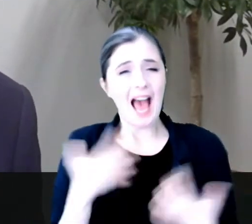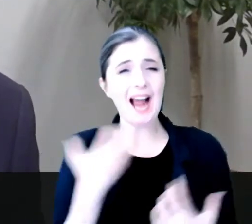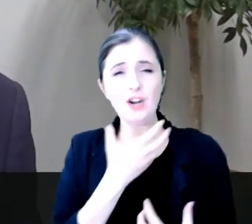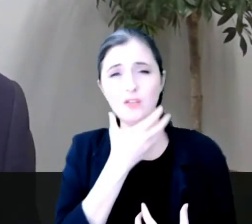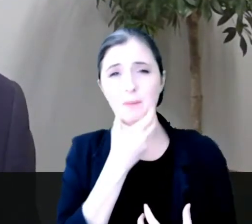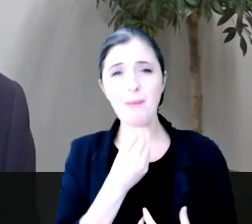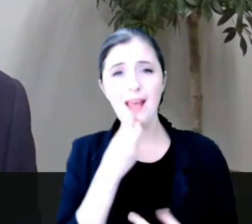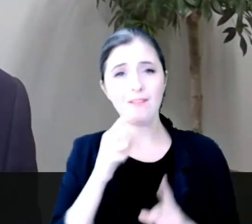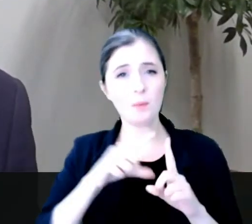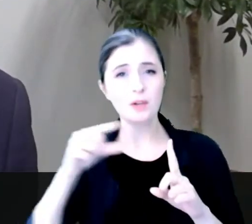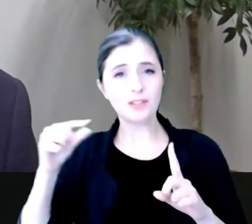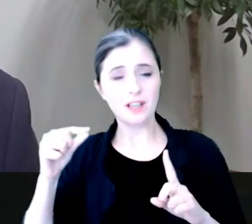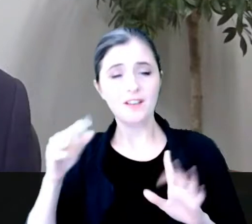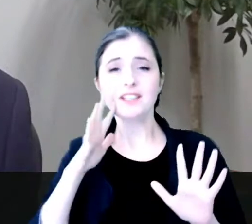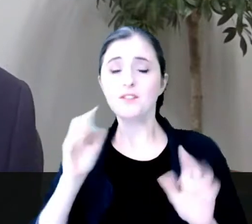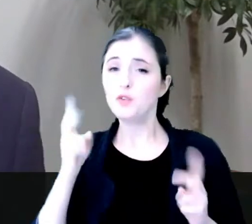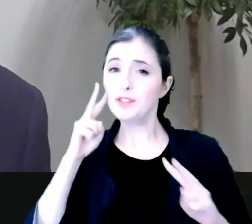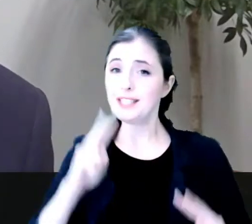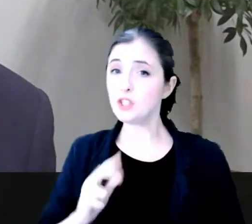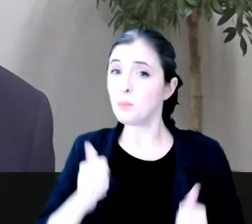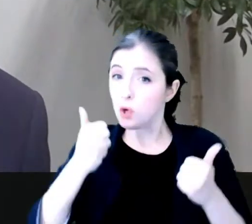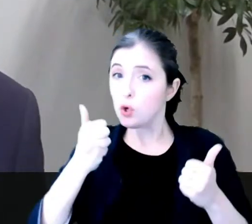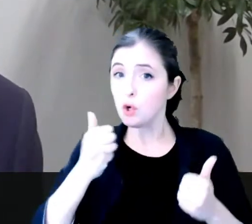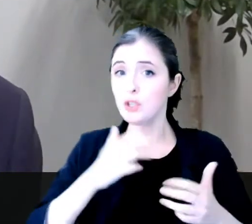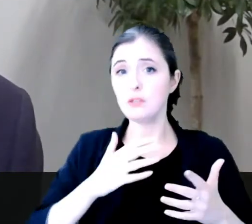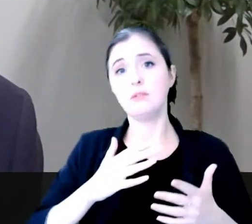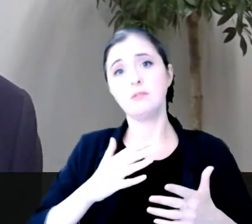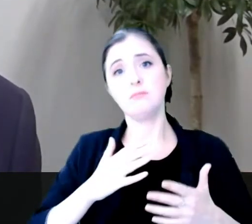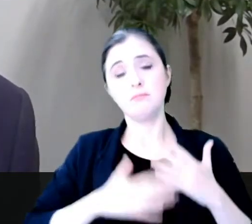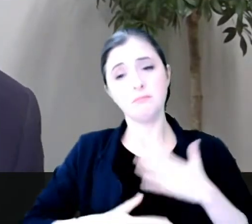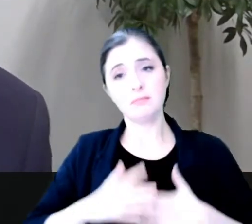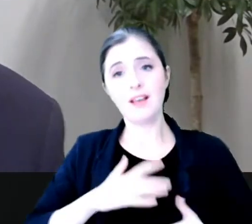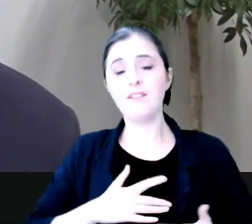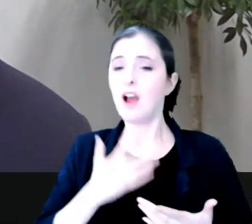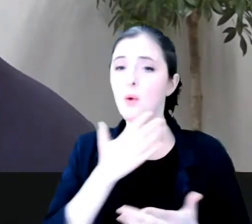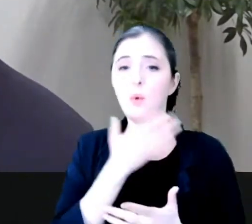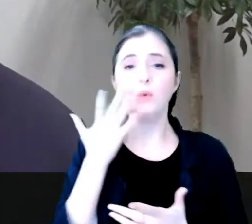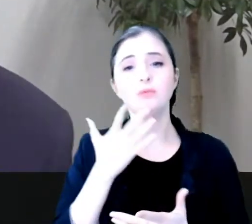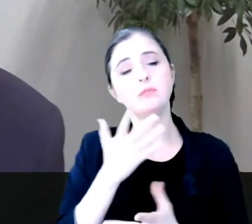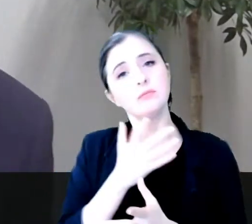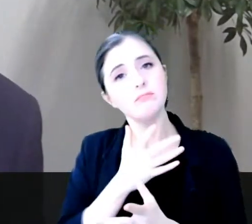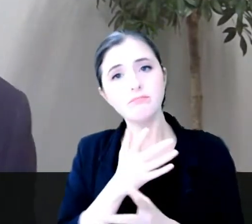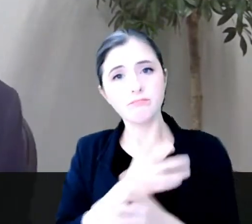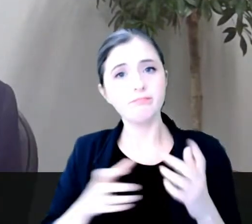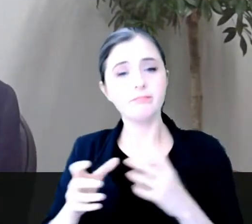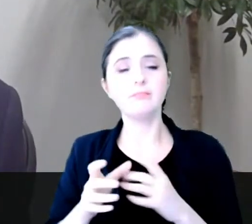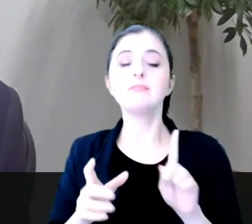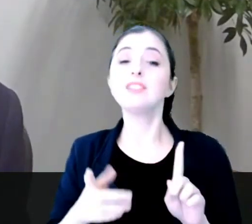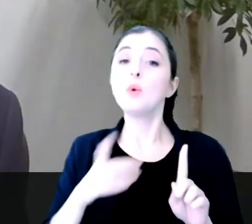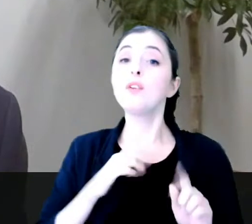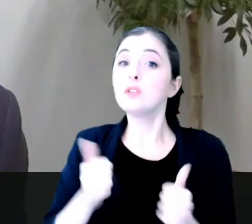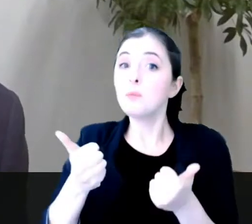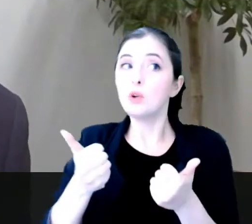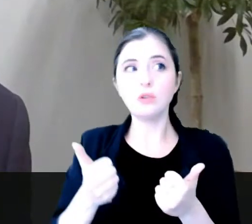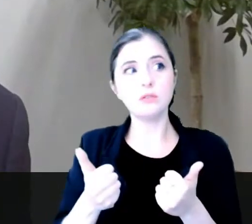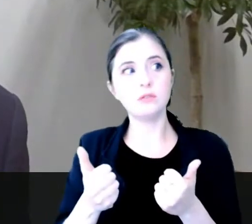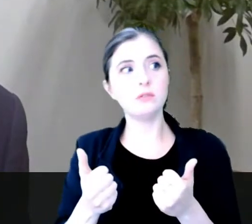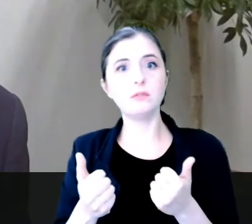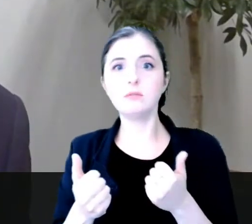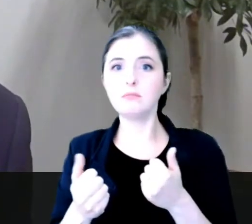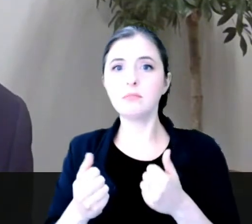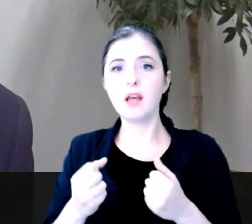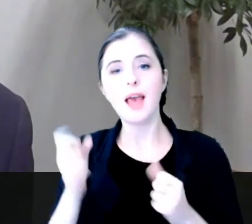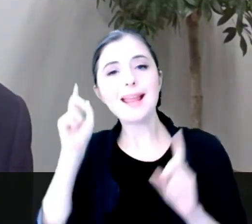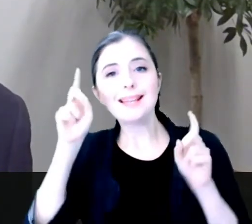men. So we're getting young people involved in some of the recovery work as well. So we've got this really good initiative called Talk London,